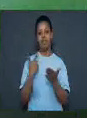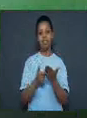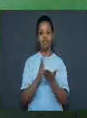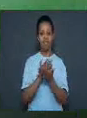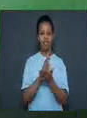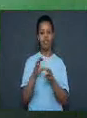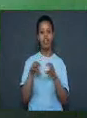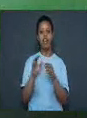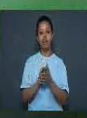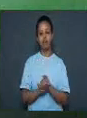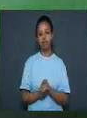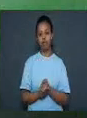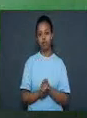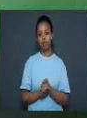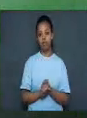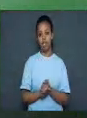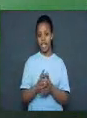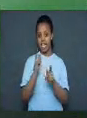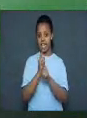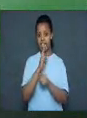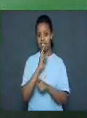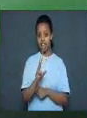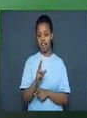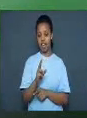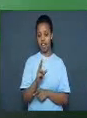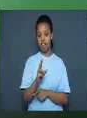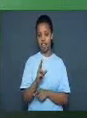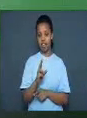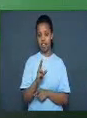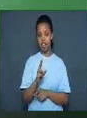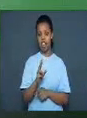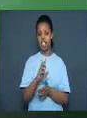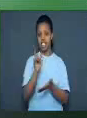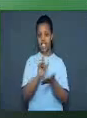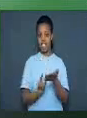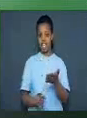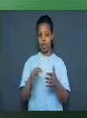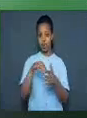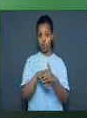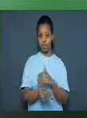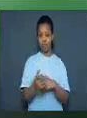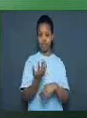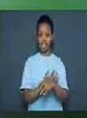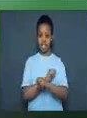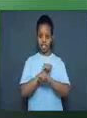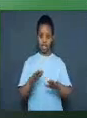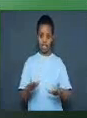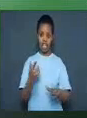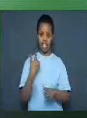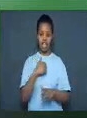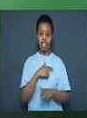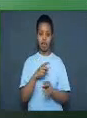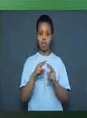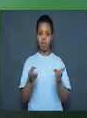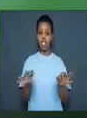Thank you for taking part in this activity. I am sure you can see from your lists that